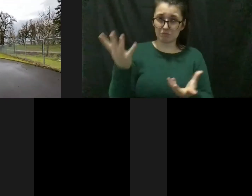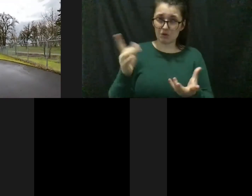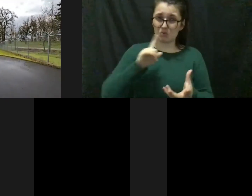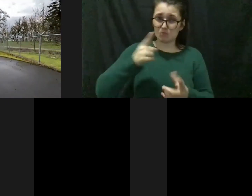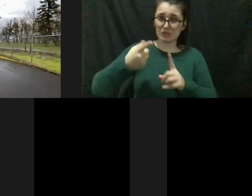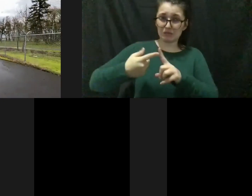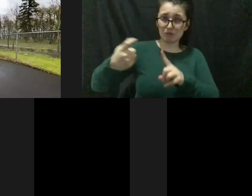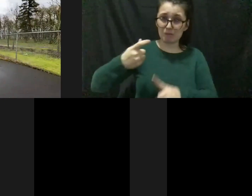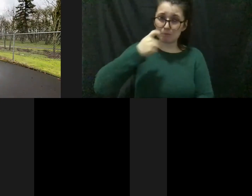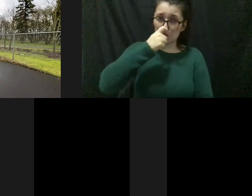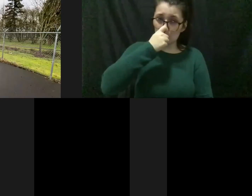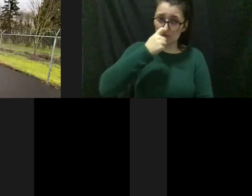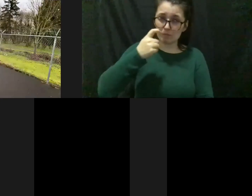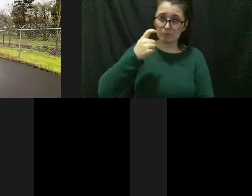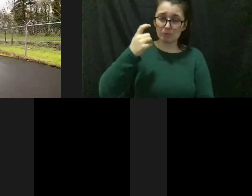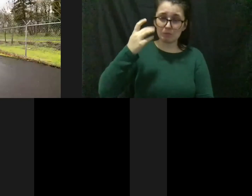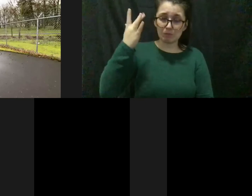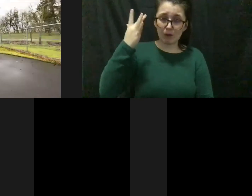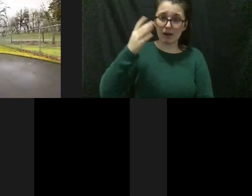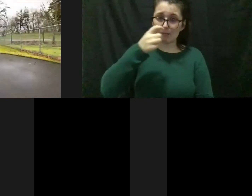the street and goes into that grate